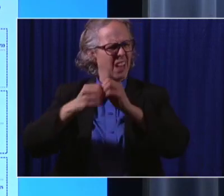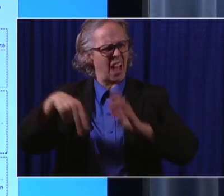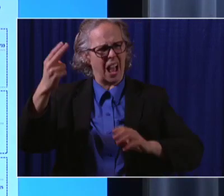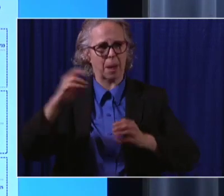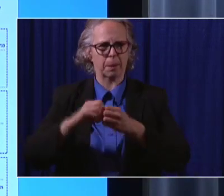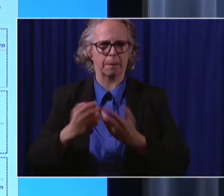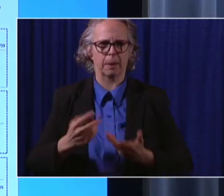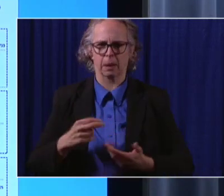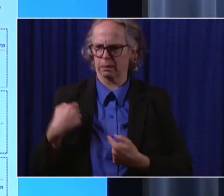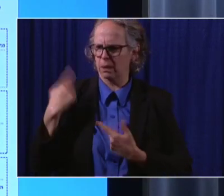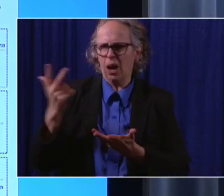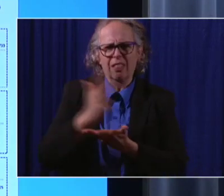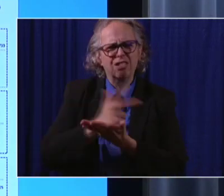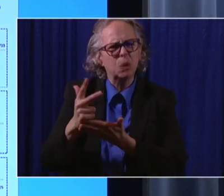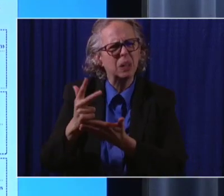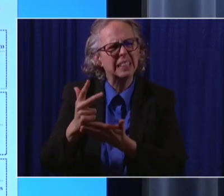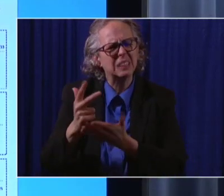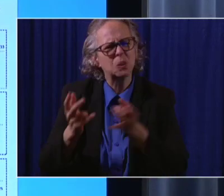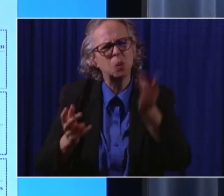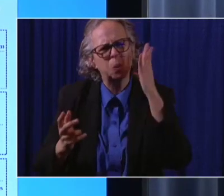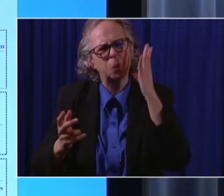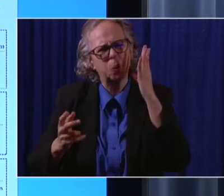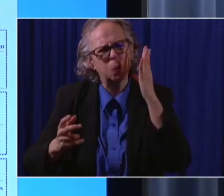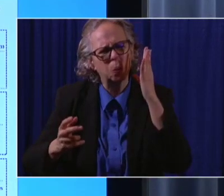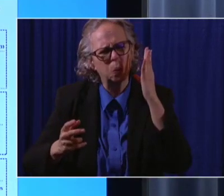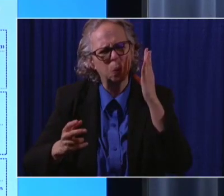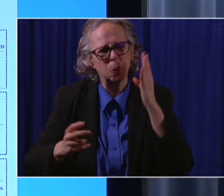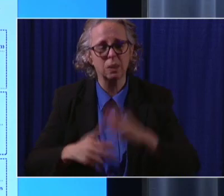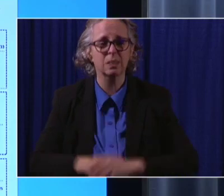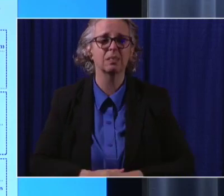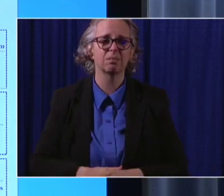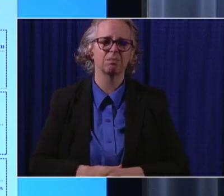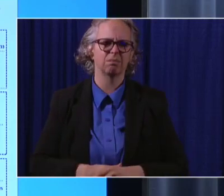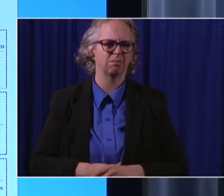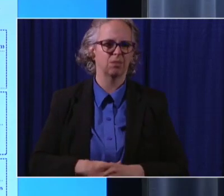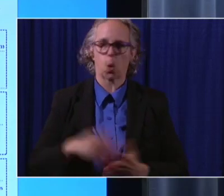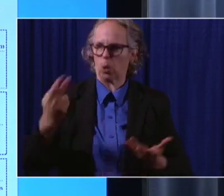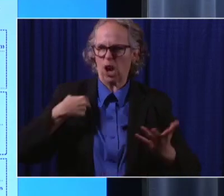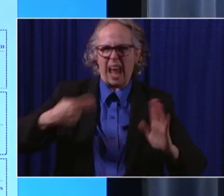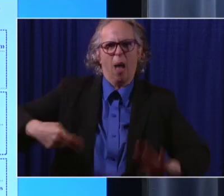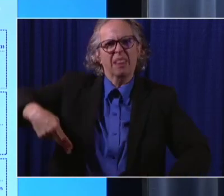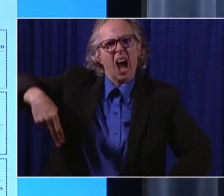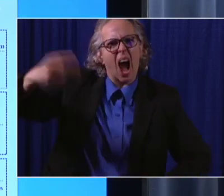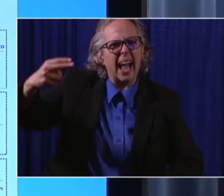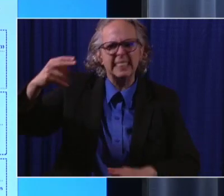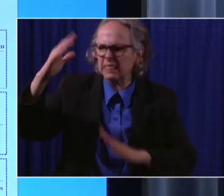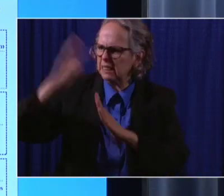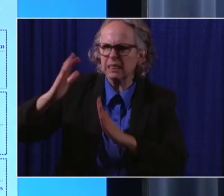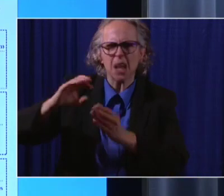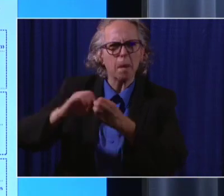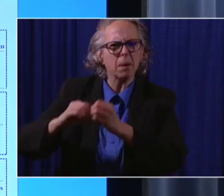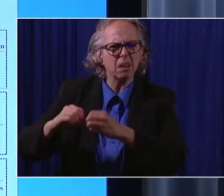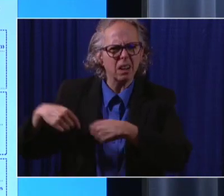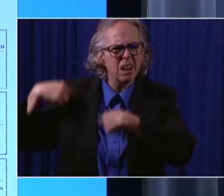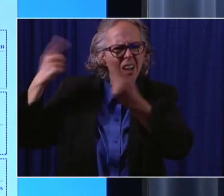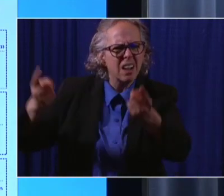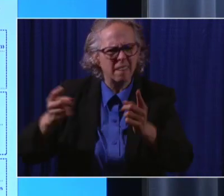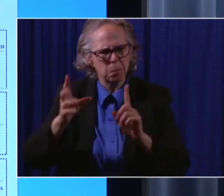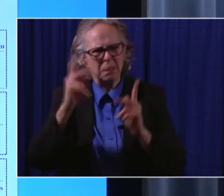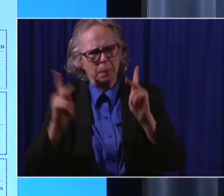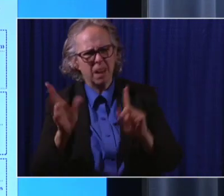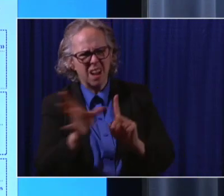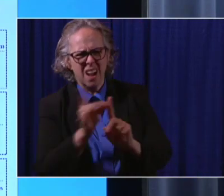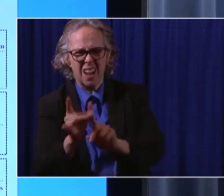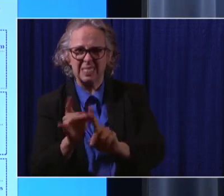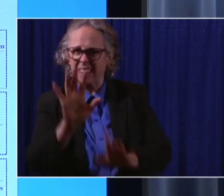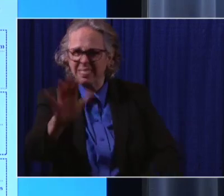Today's new case report is the highest daily count we've reported. So that is certainly not good news. If you look